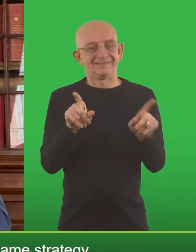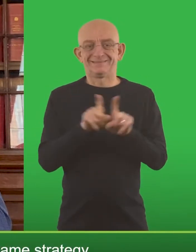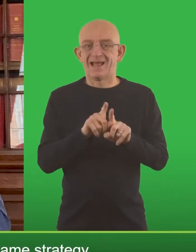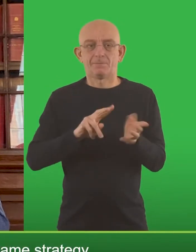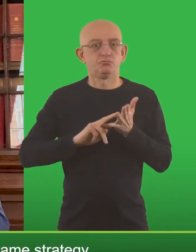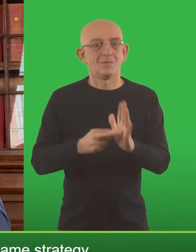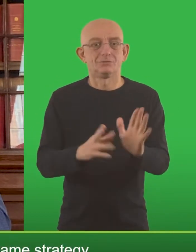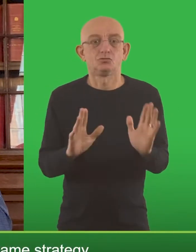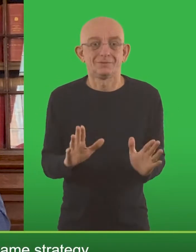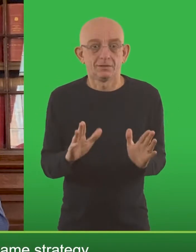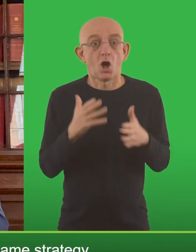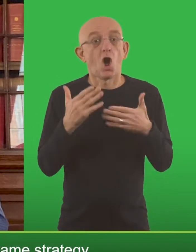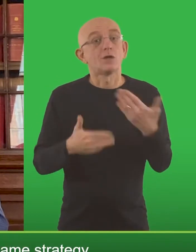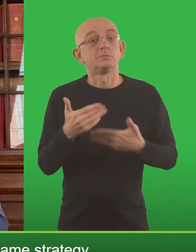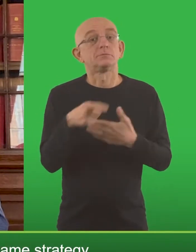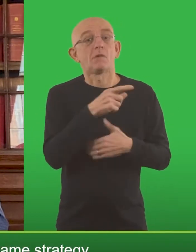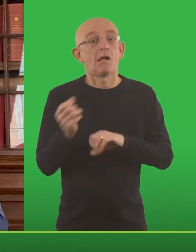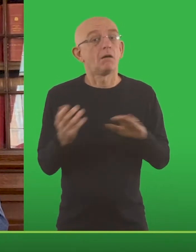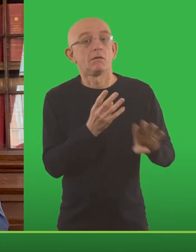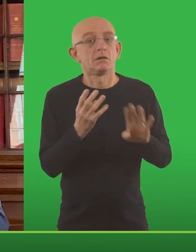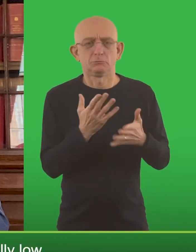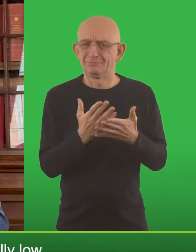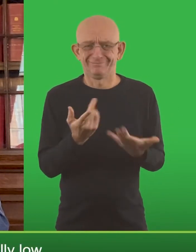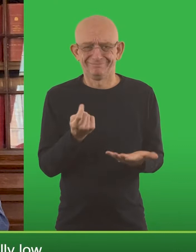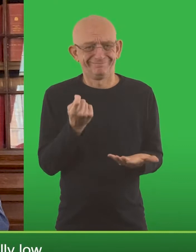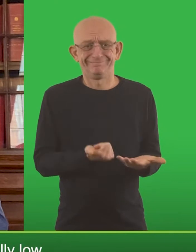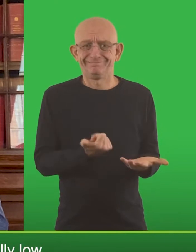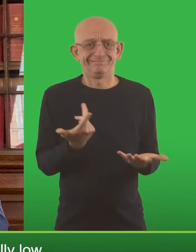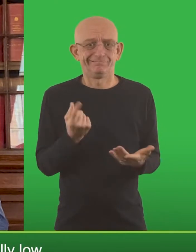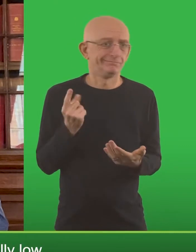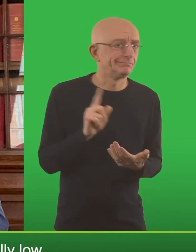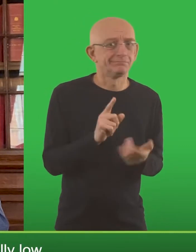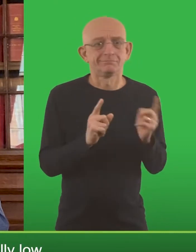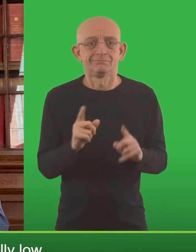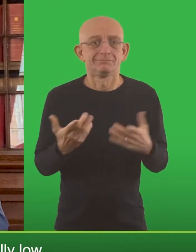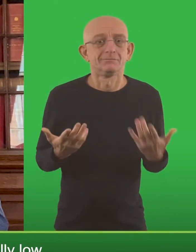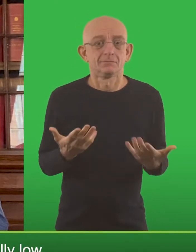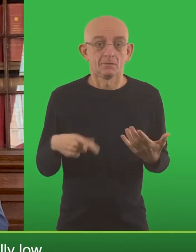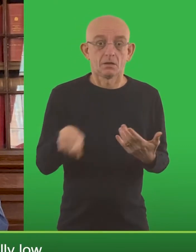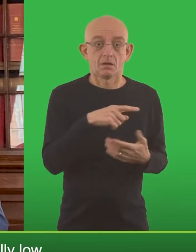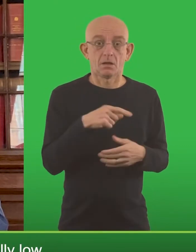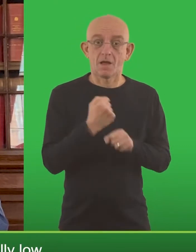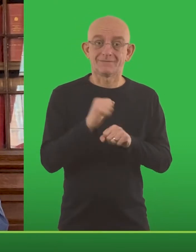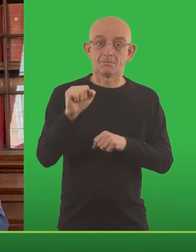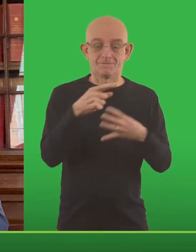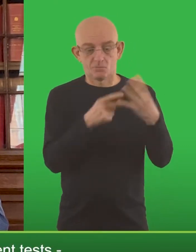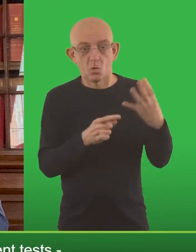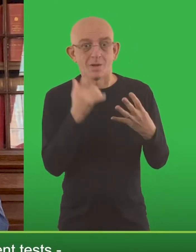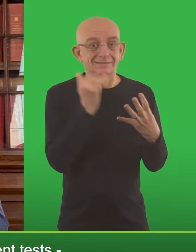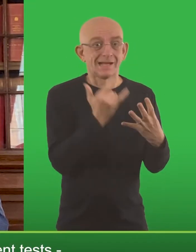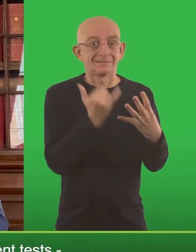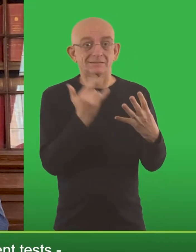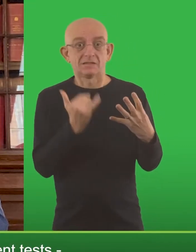actually. So for now, we keep broadly the same strategy. Hospital activity is really, really low.